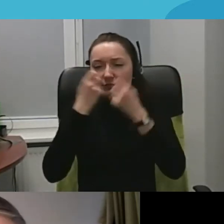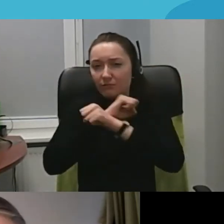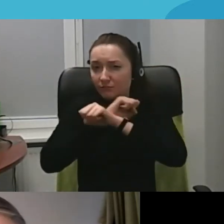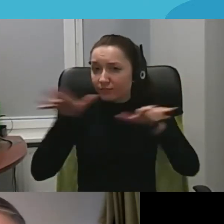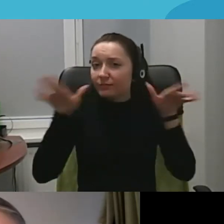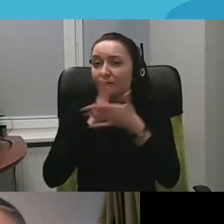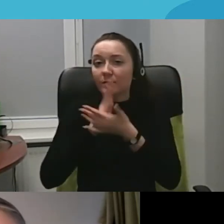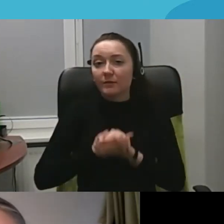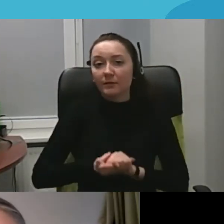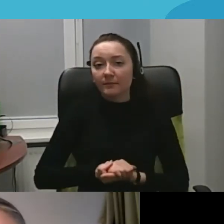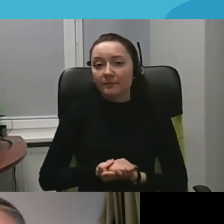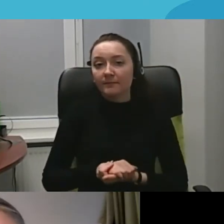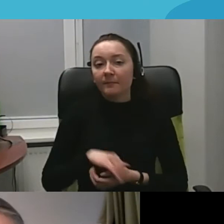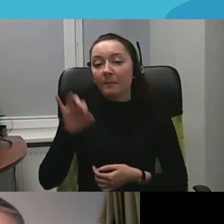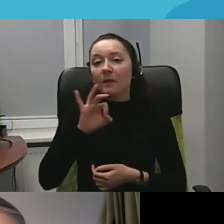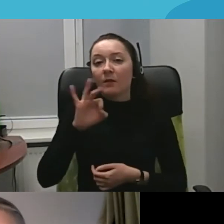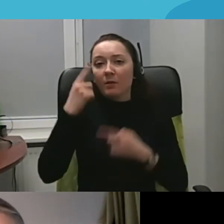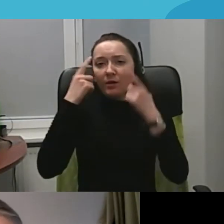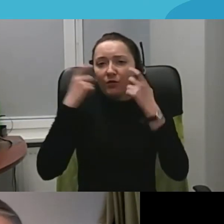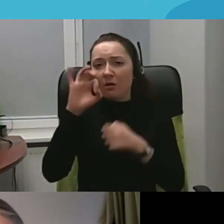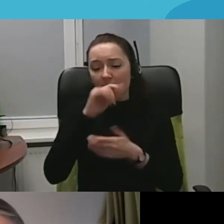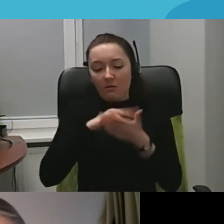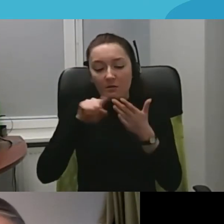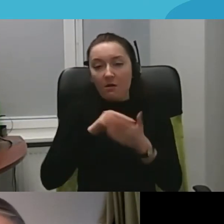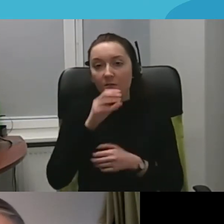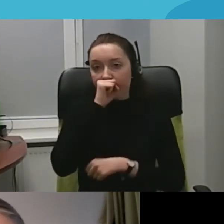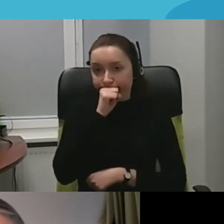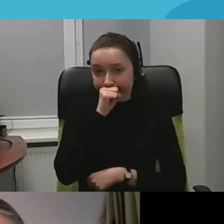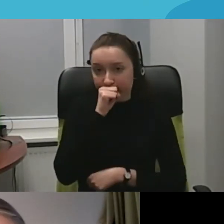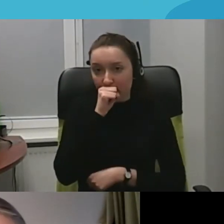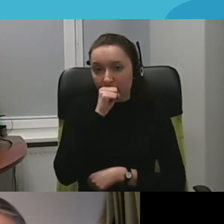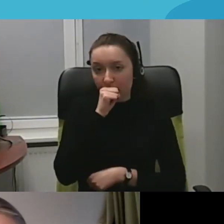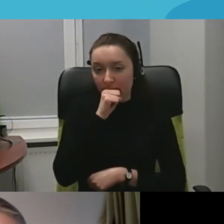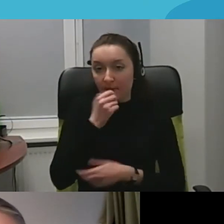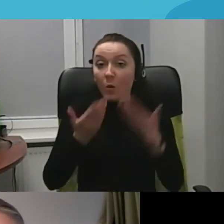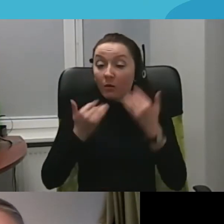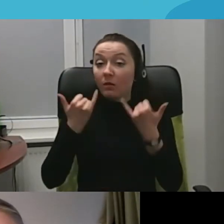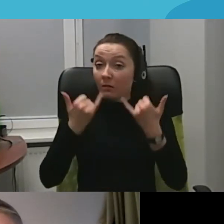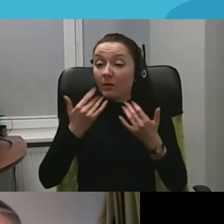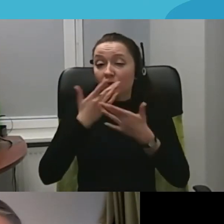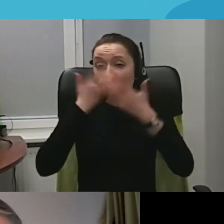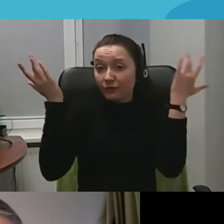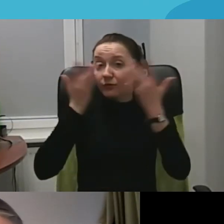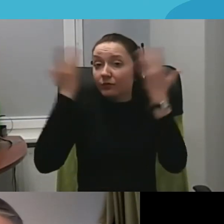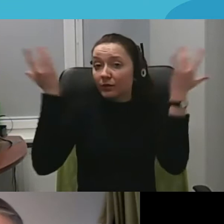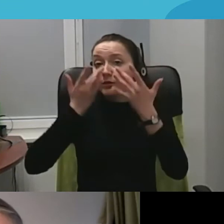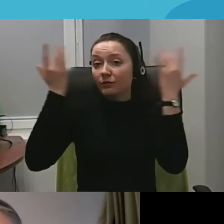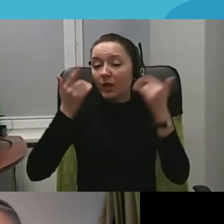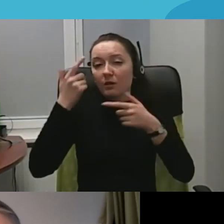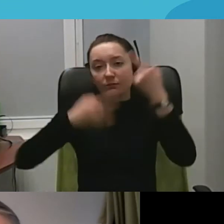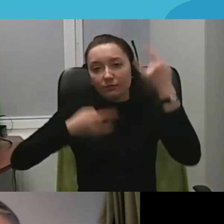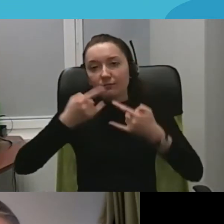press release. And by the way, only in exceptional circumstances are special rapporteurs allowed to issue a press